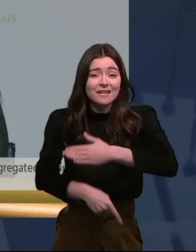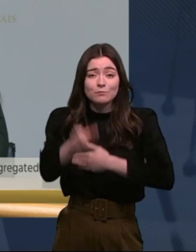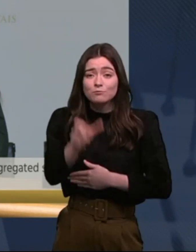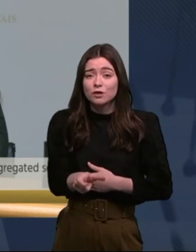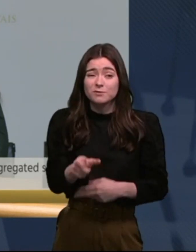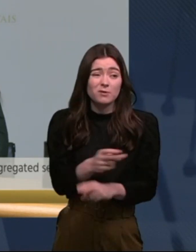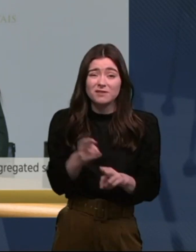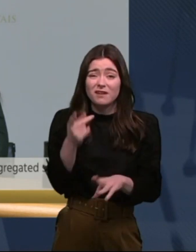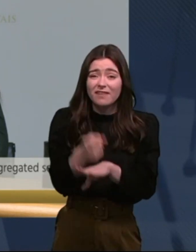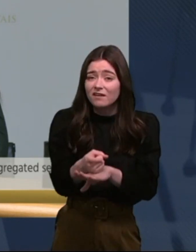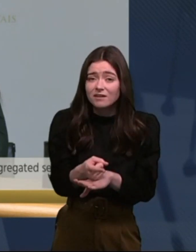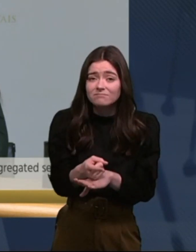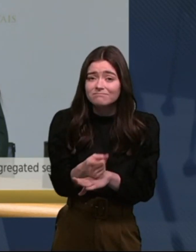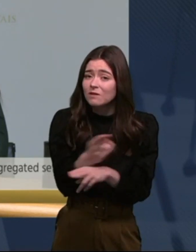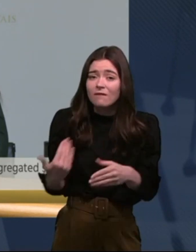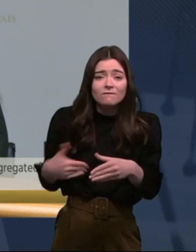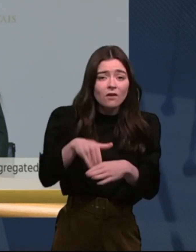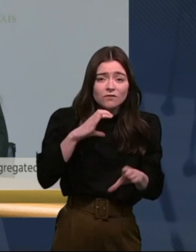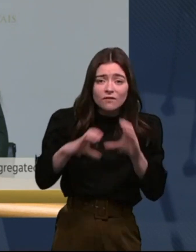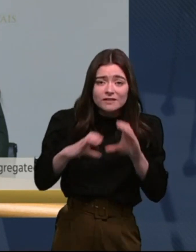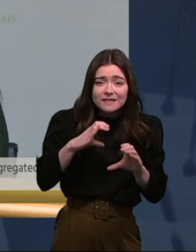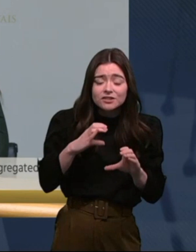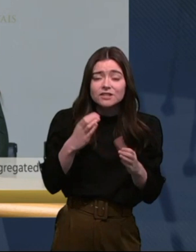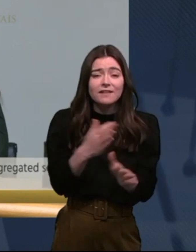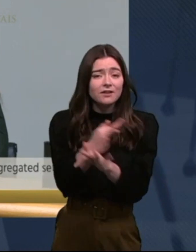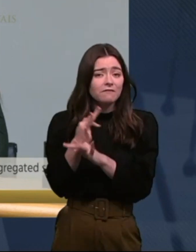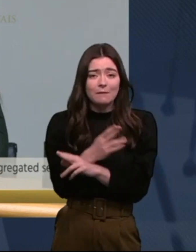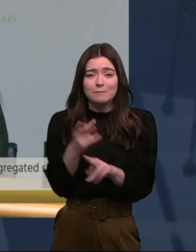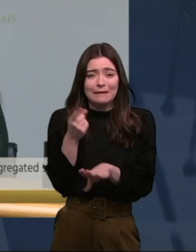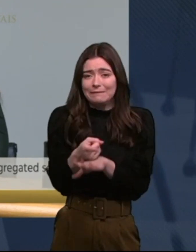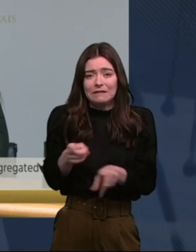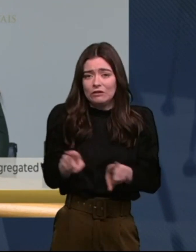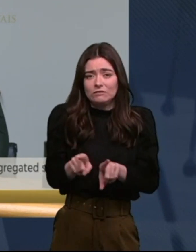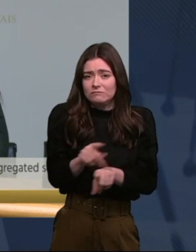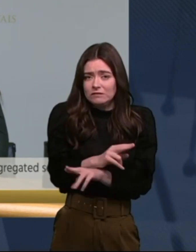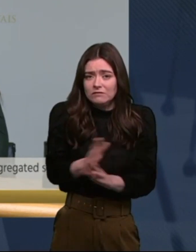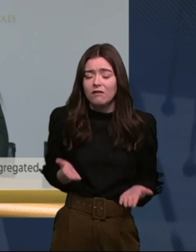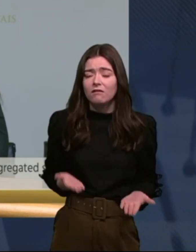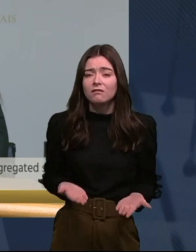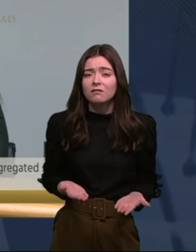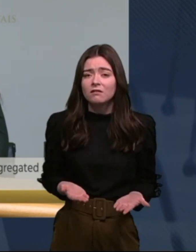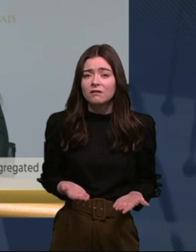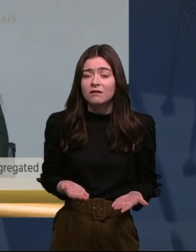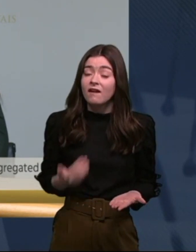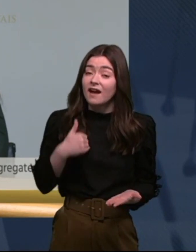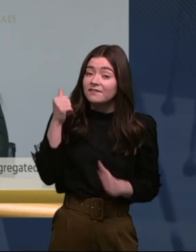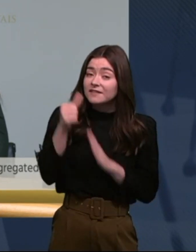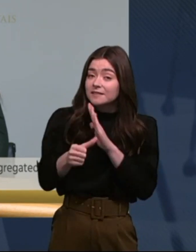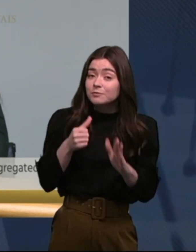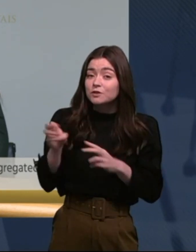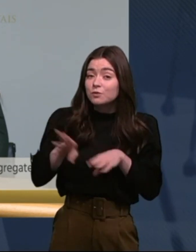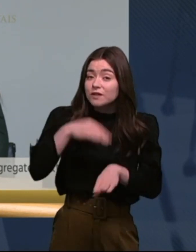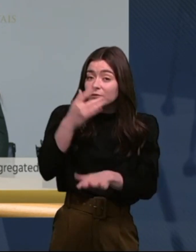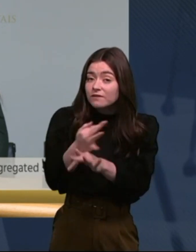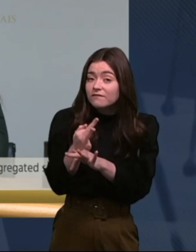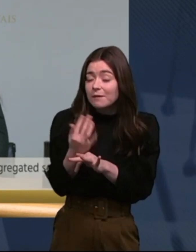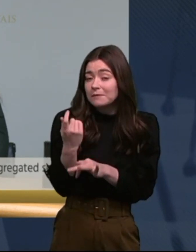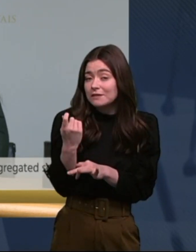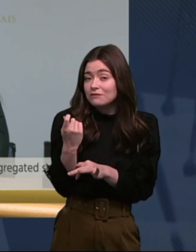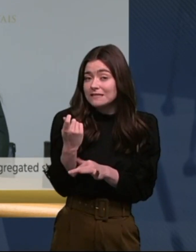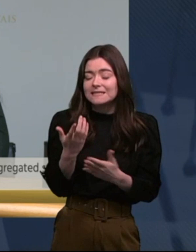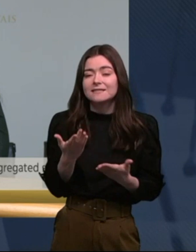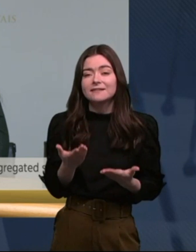not in the room, part of that conversation, and their family may not be in the room either. I had the experience of working with a family recently,